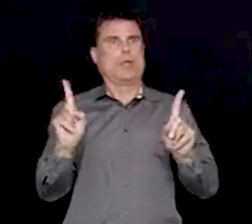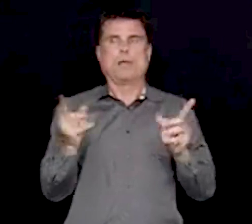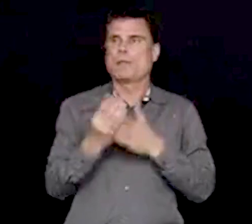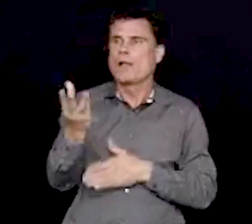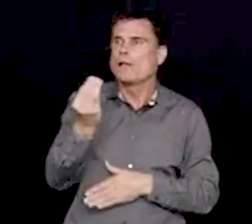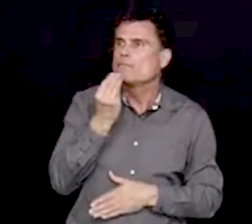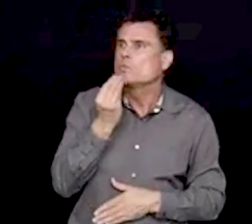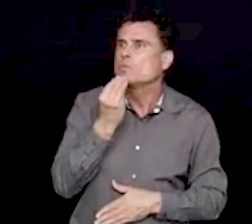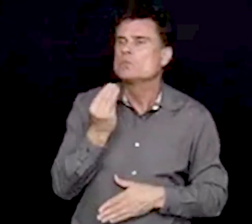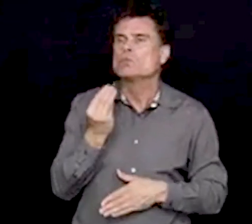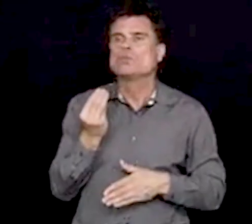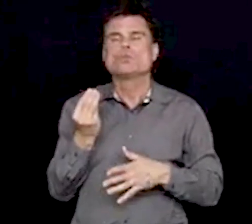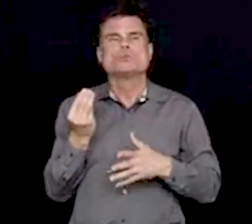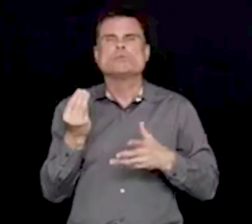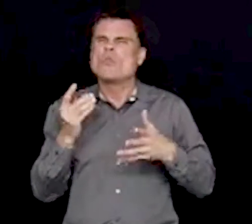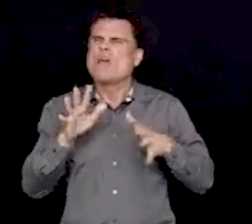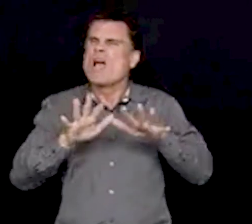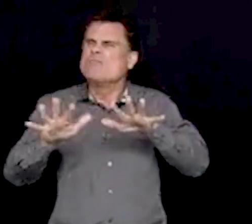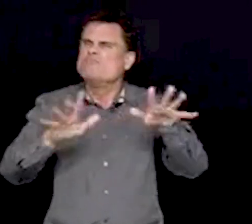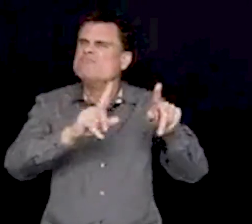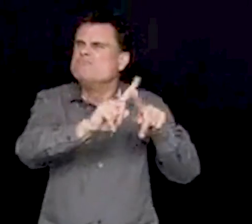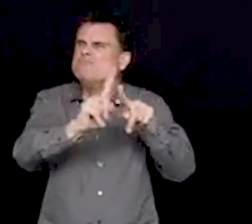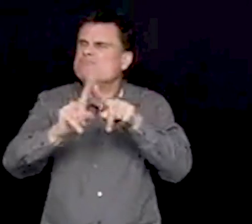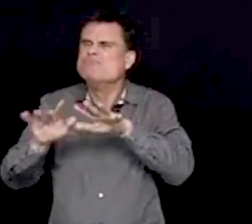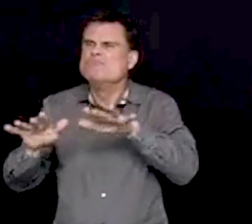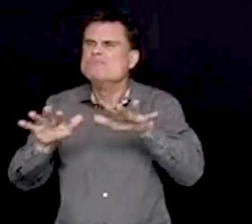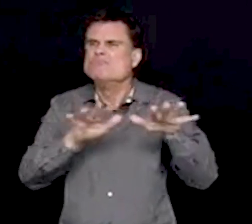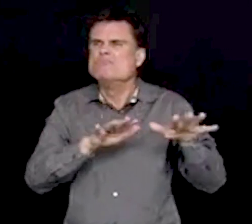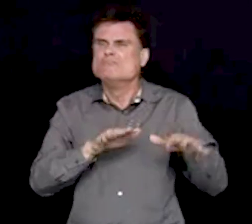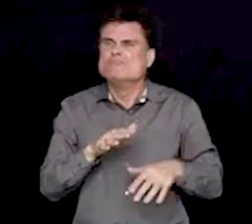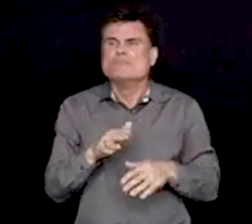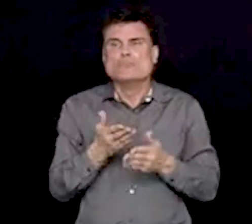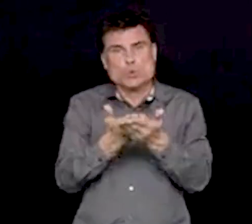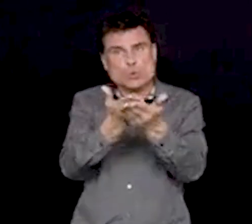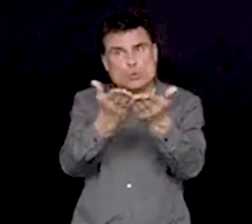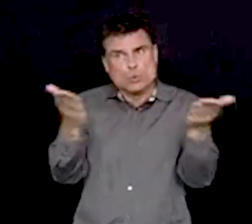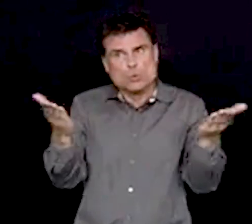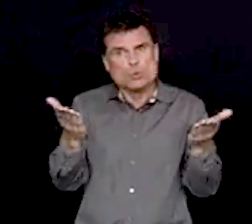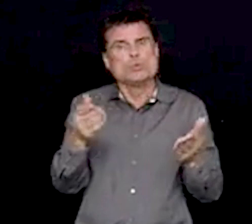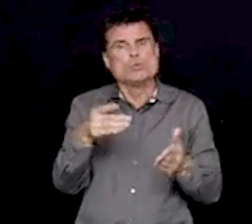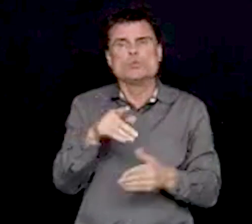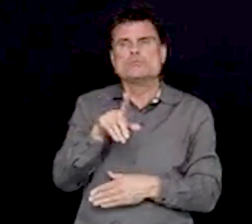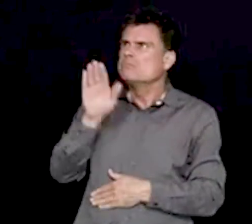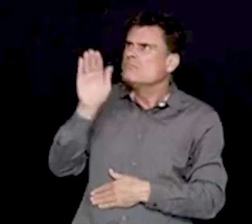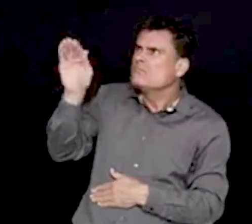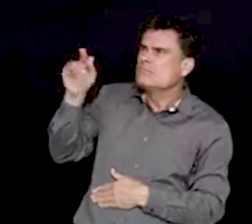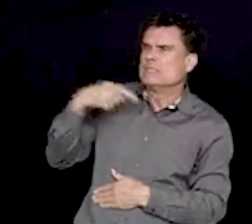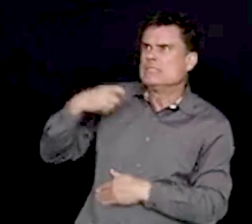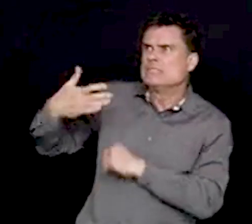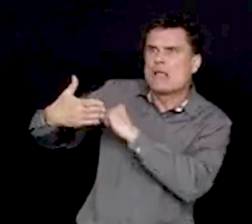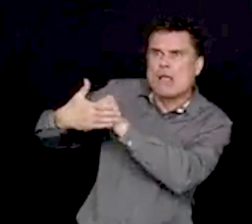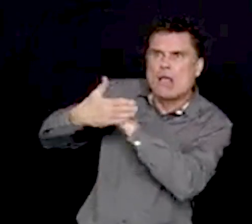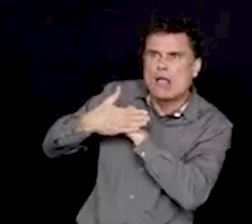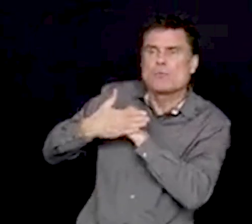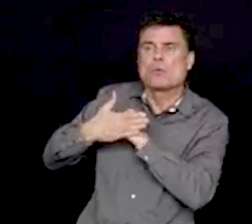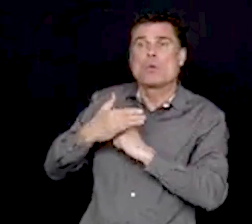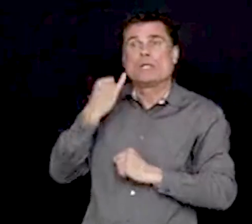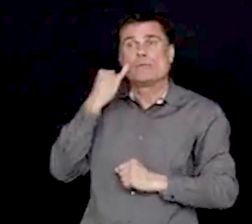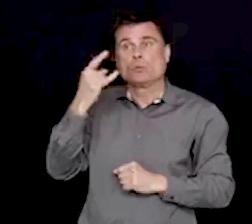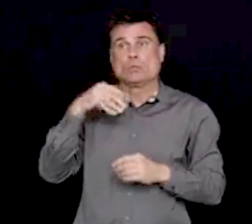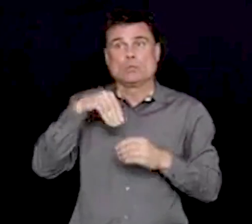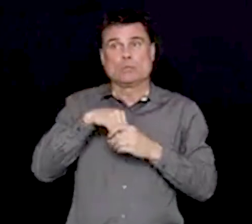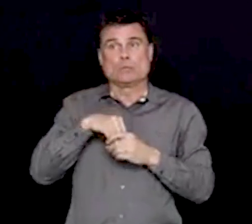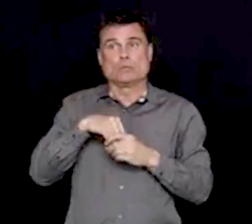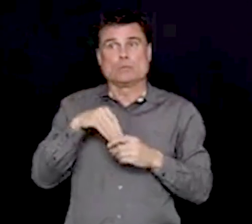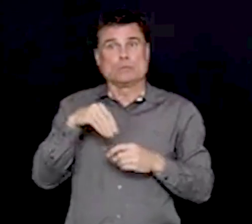out and ask for help as well. Because if you are in quarantine, you should not be going to the grocery store. You should not be going to the